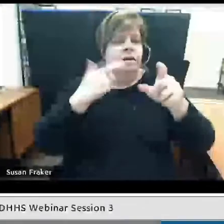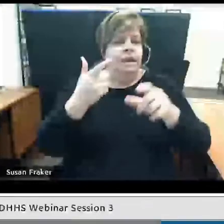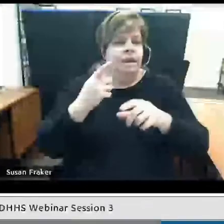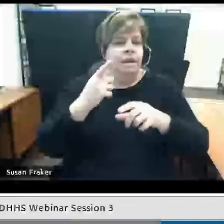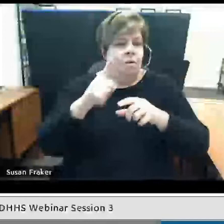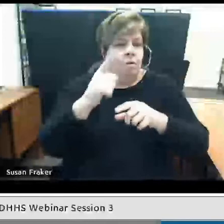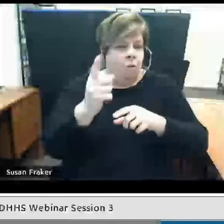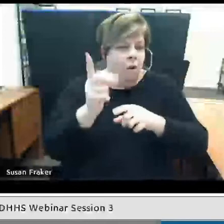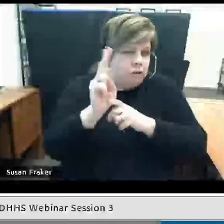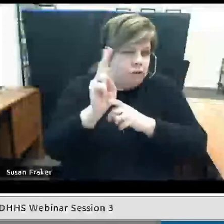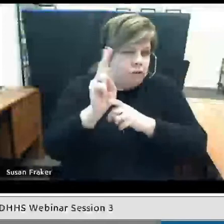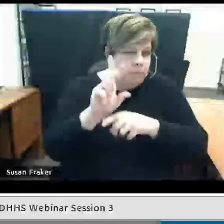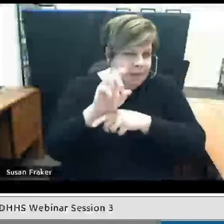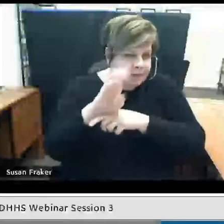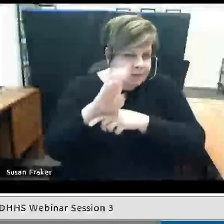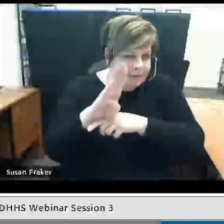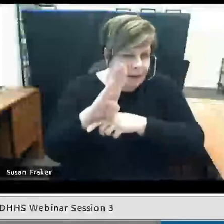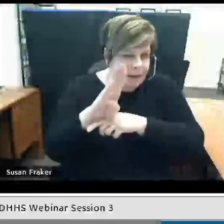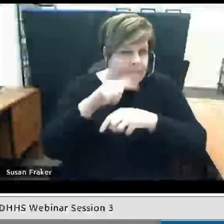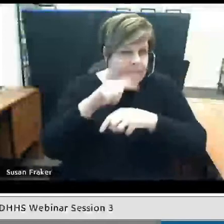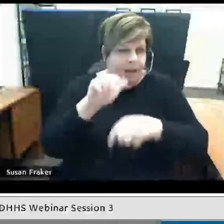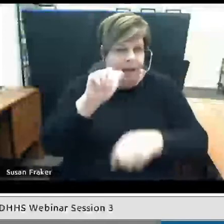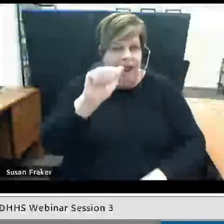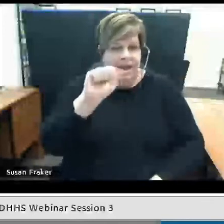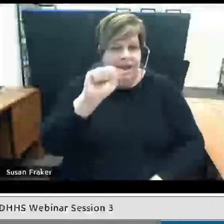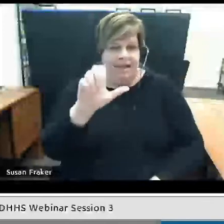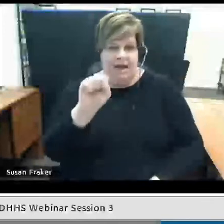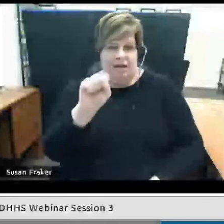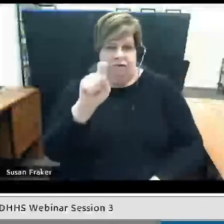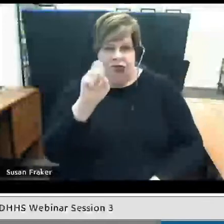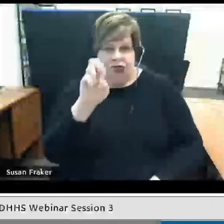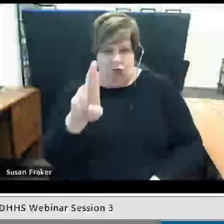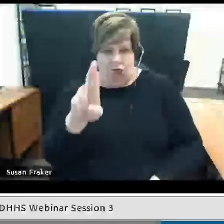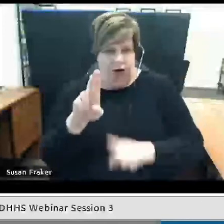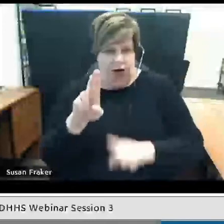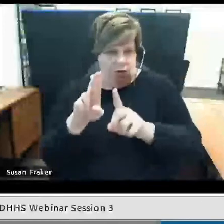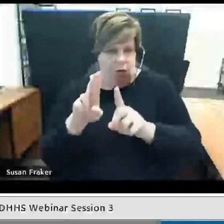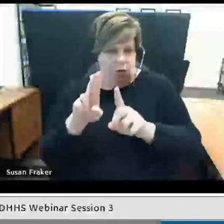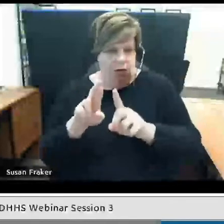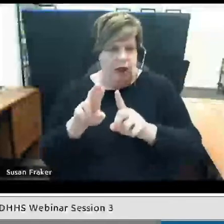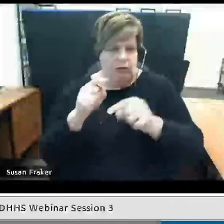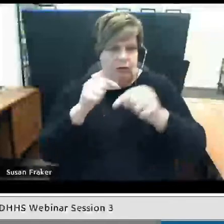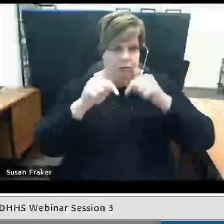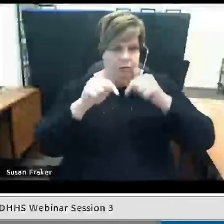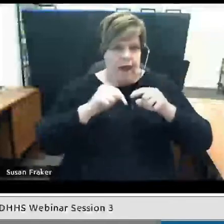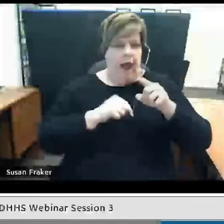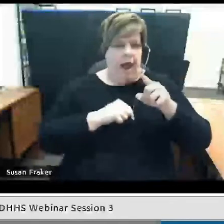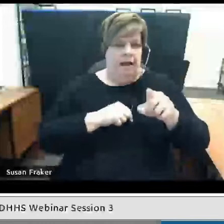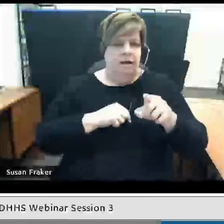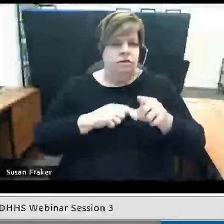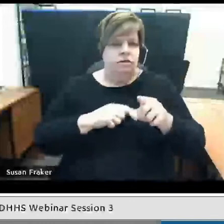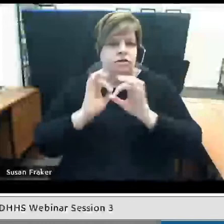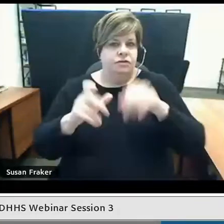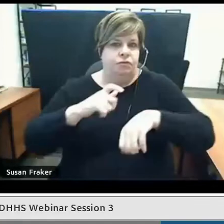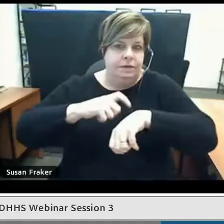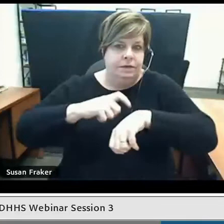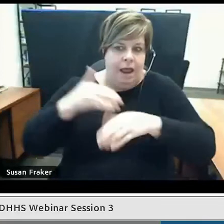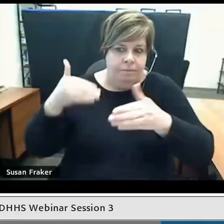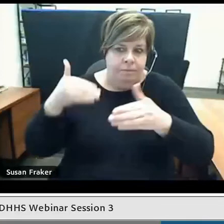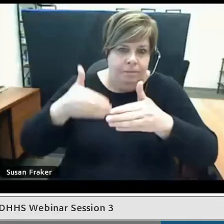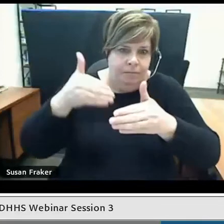2 minutes on the ASL Star, that'd be great. Okay, let me go back then. Yeah, just for the interest of time, we need to be pretty